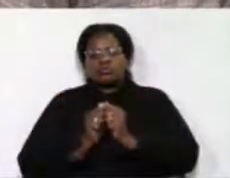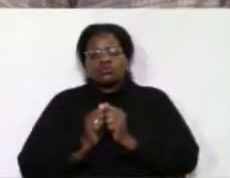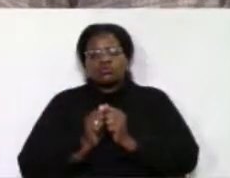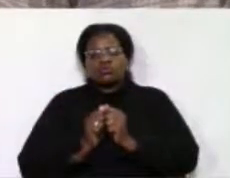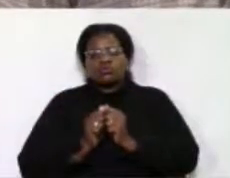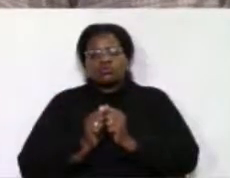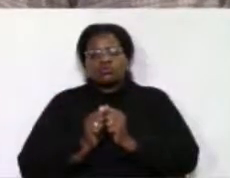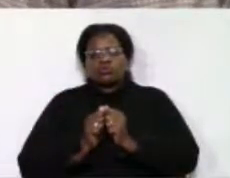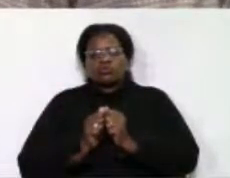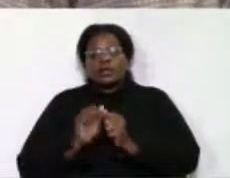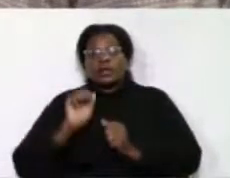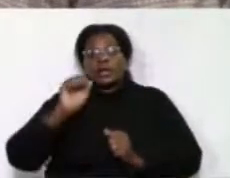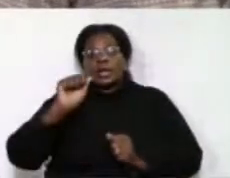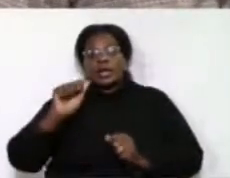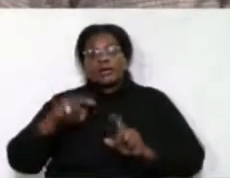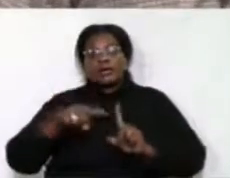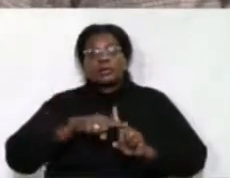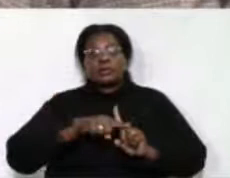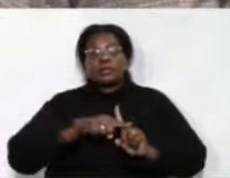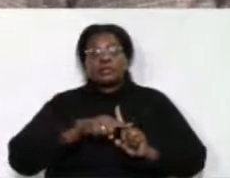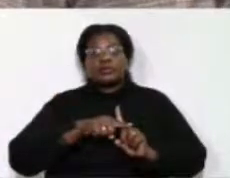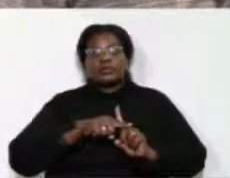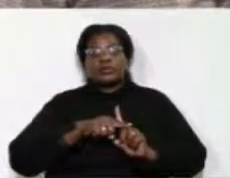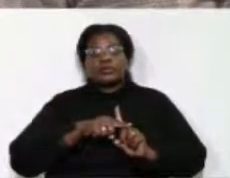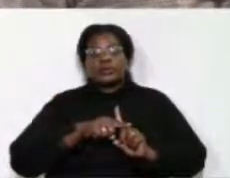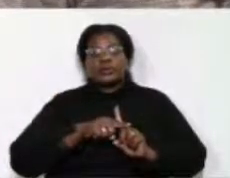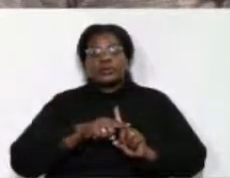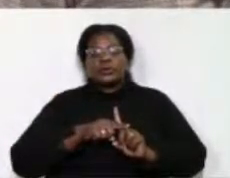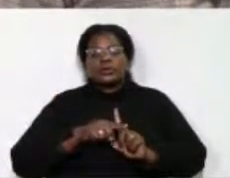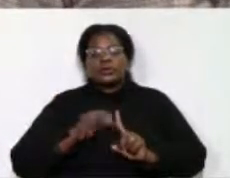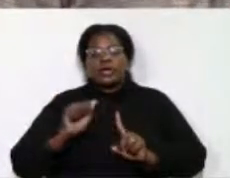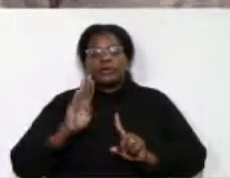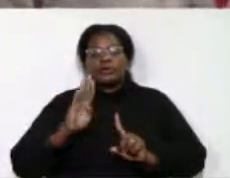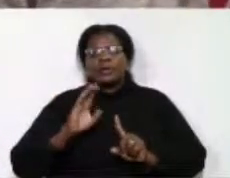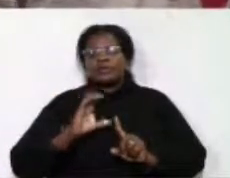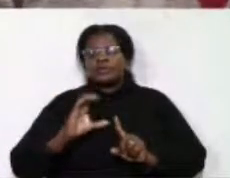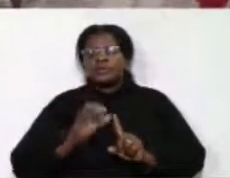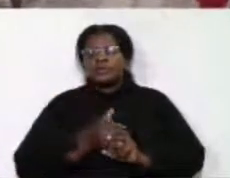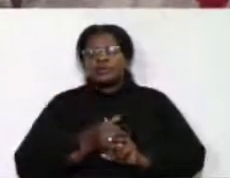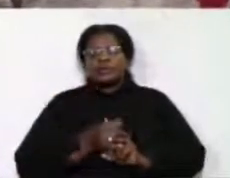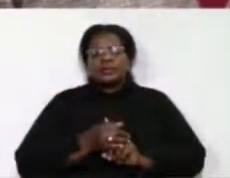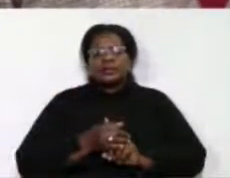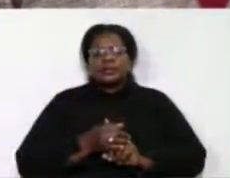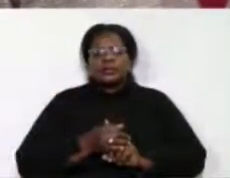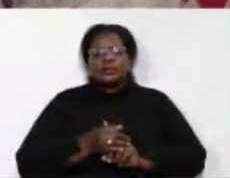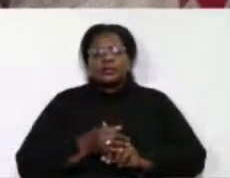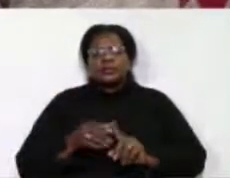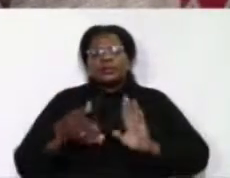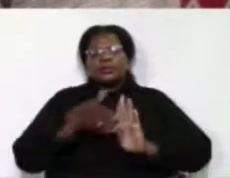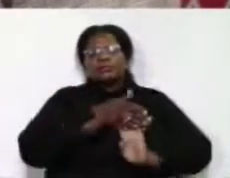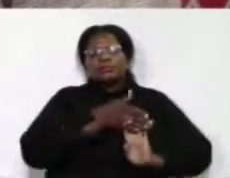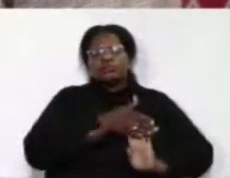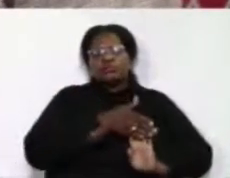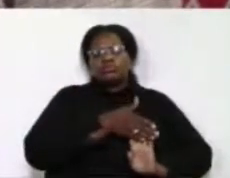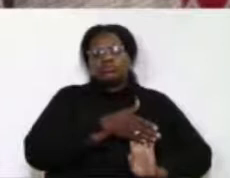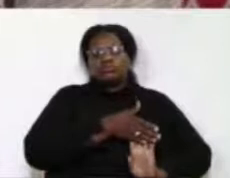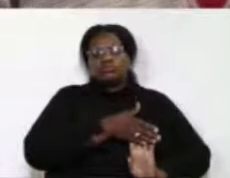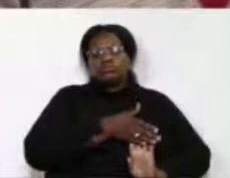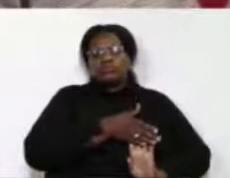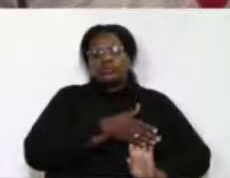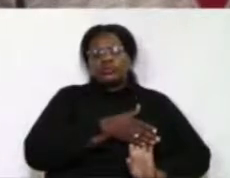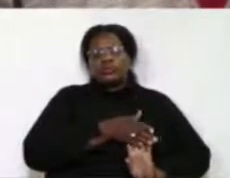A should be positive, let's say. If you add B and C, which are your investing and your debt here, cash